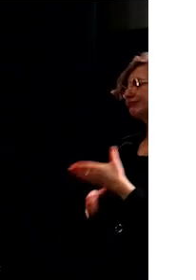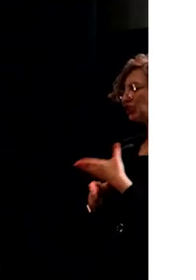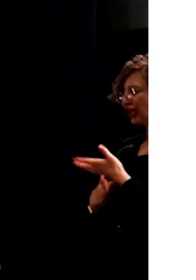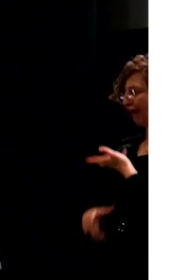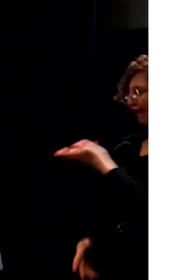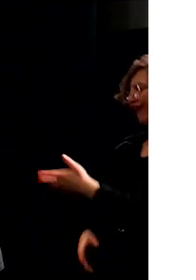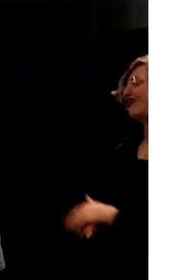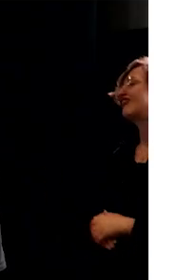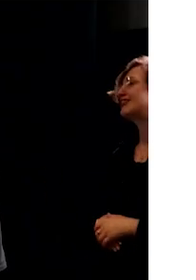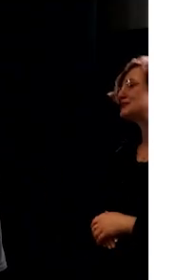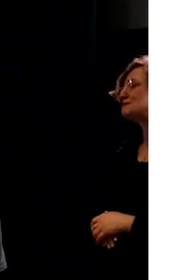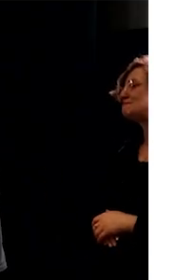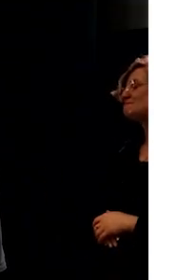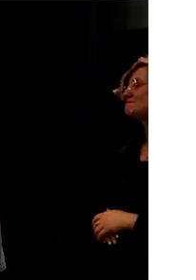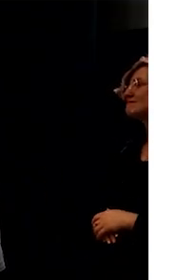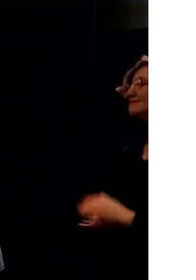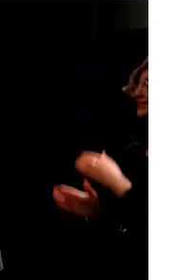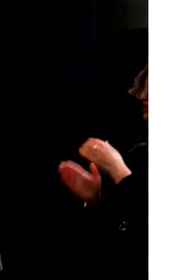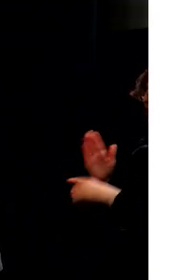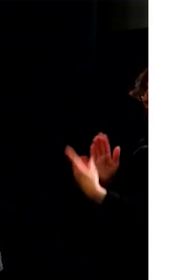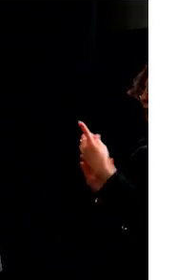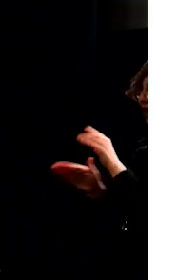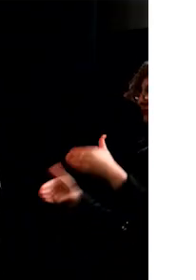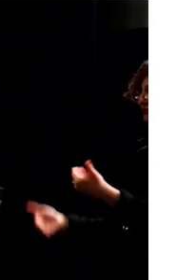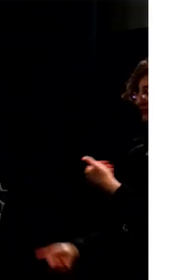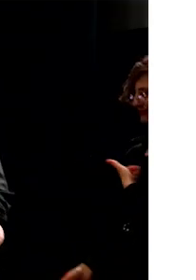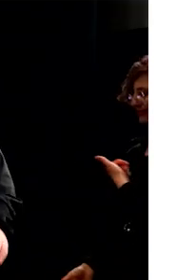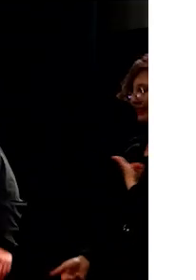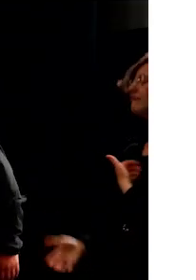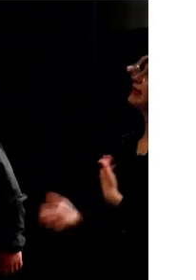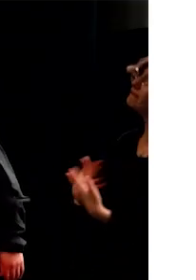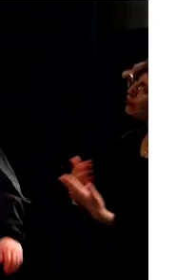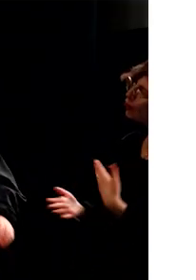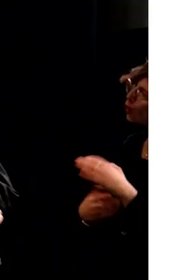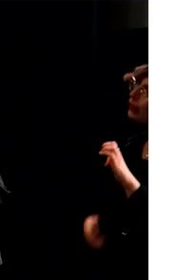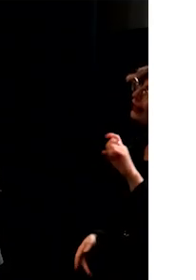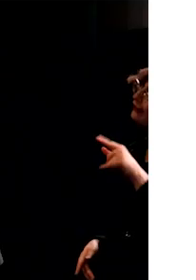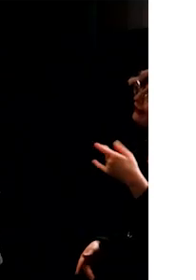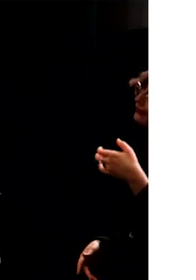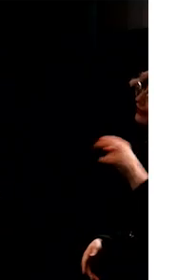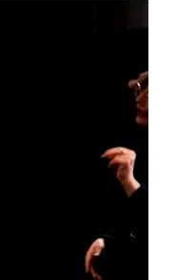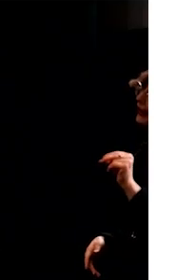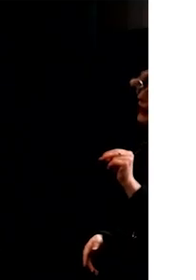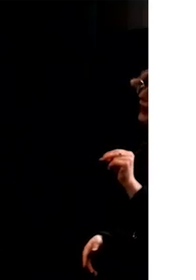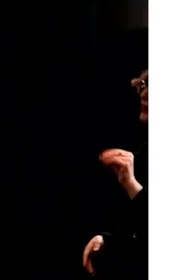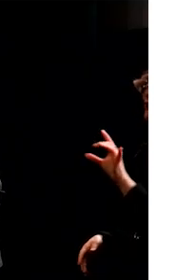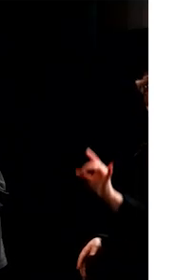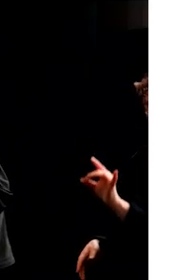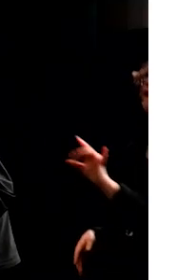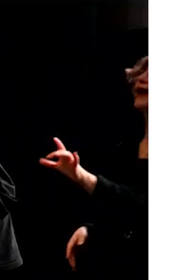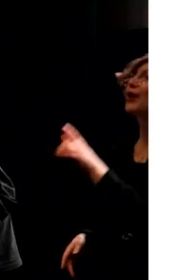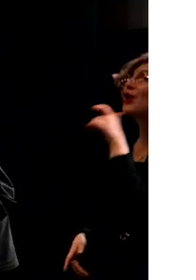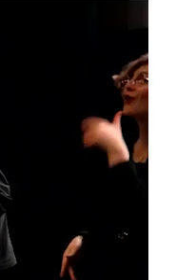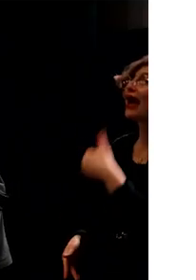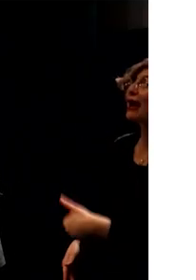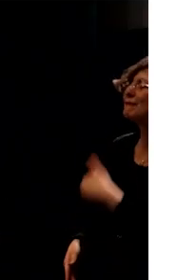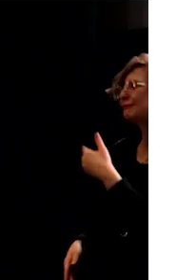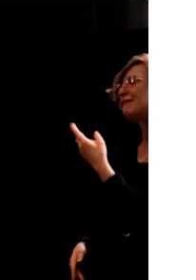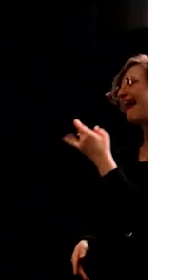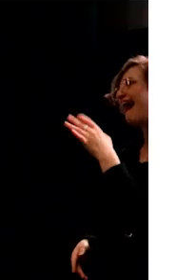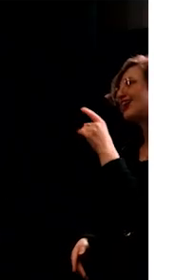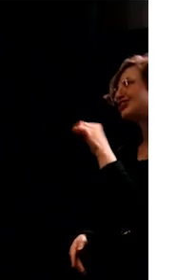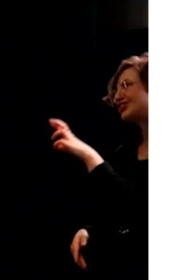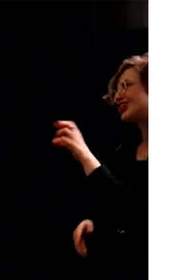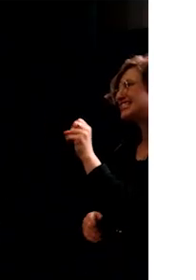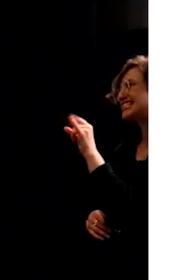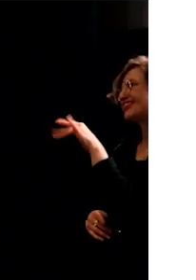going to start with the first chapter. I'm going to introduce myself, even though Ethan kind of gave a little bit of information about who I am, but I'm Hector Silva. I was born